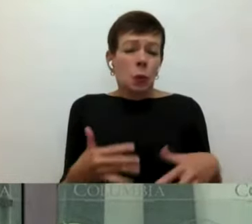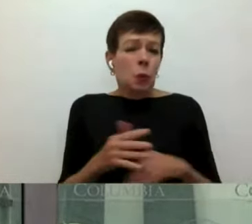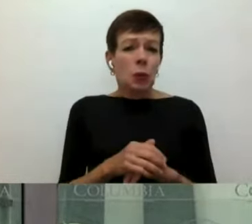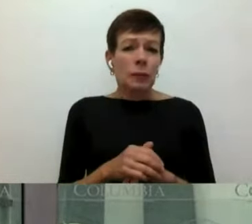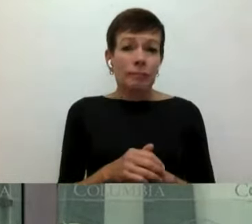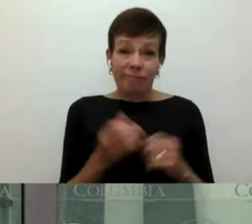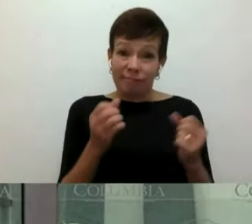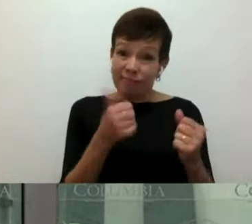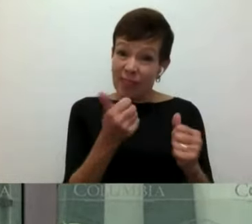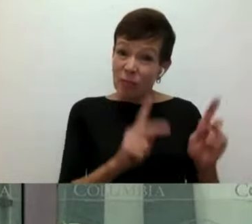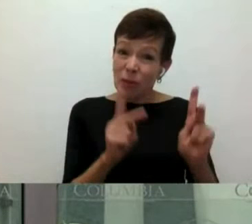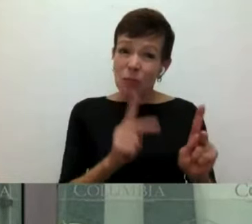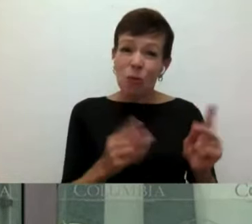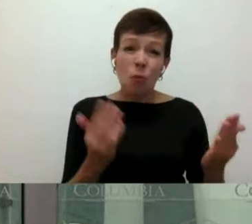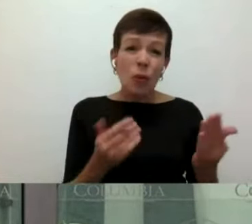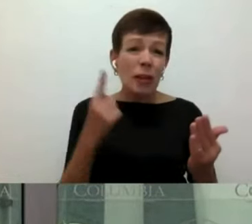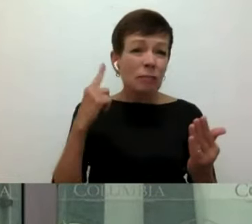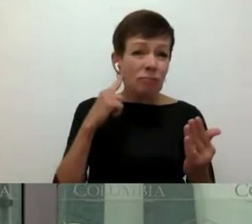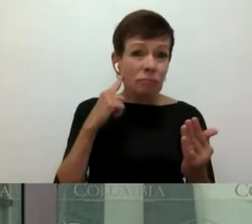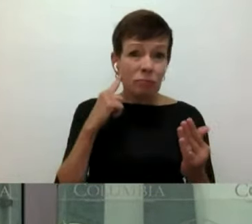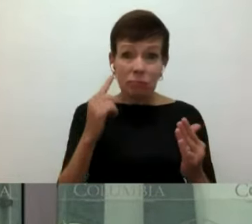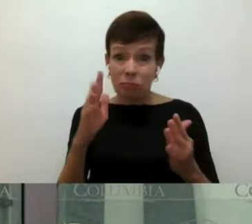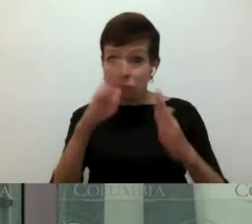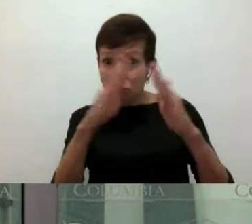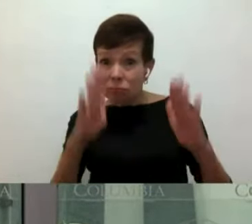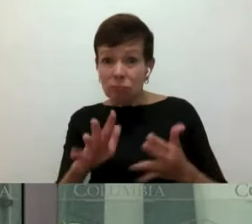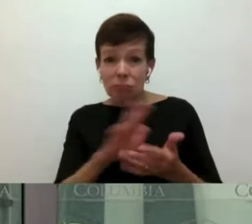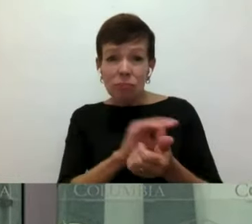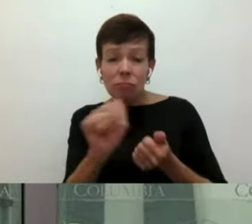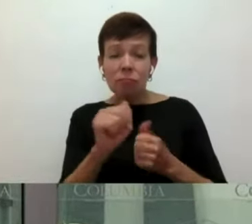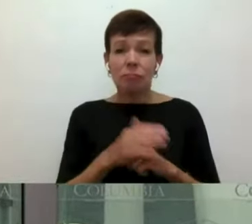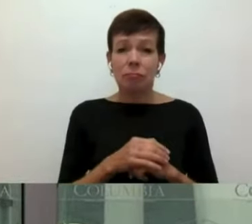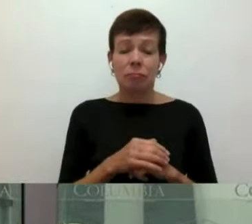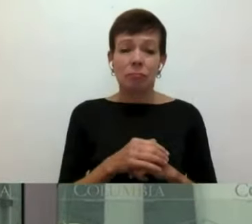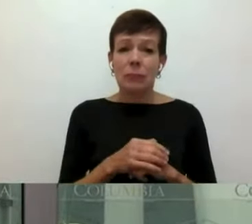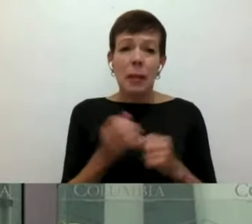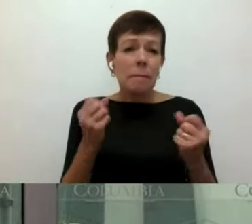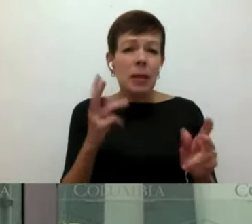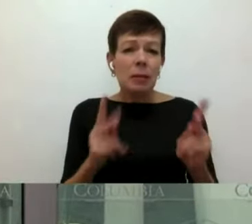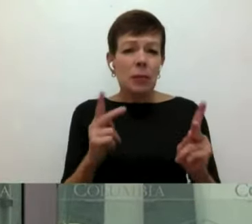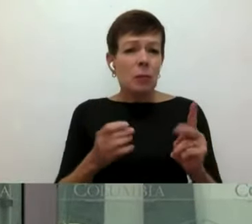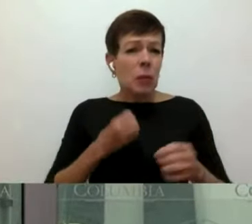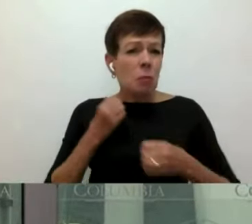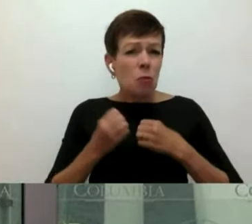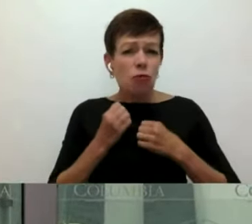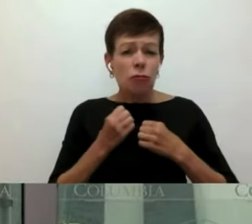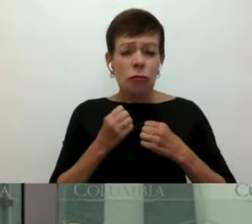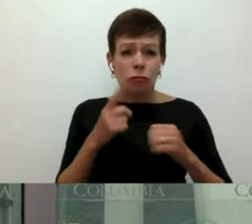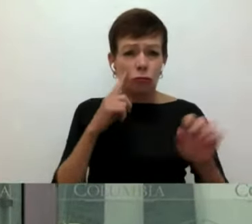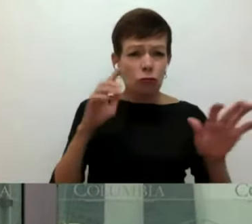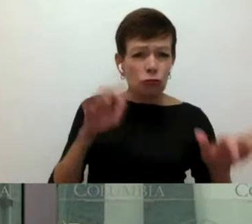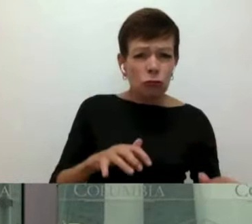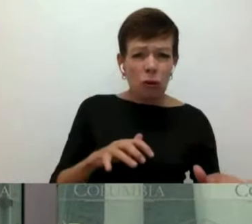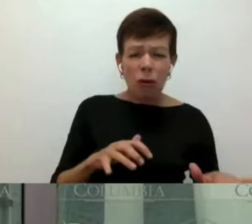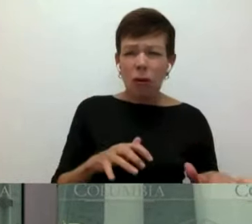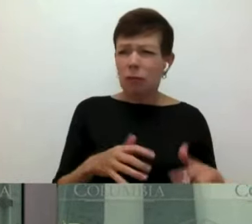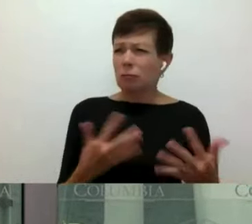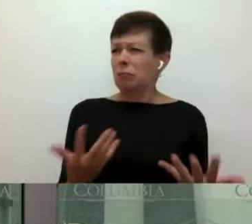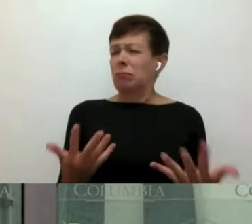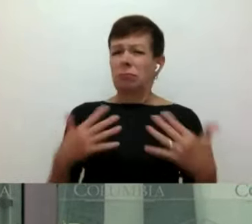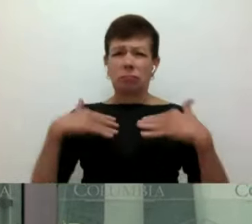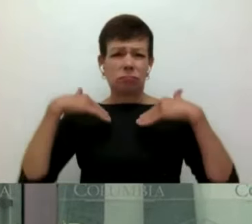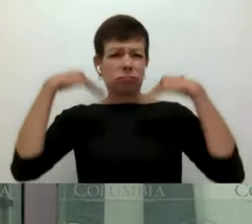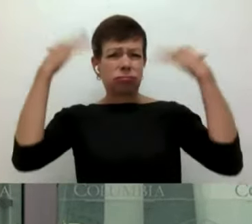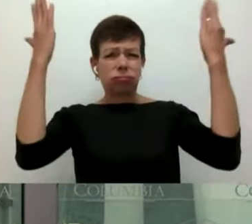news. I understand that no words can truly encapsulate the emotions that many of you are feeling. People are in